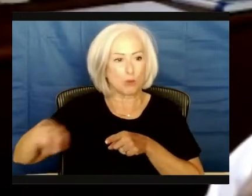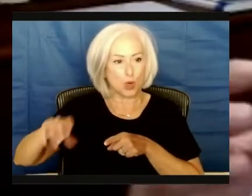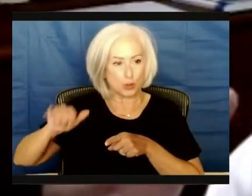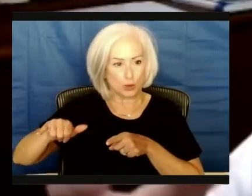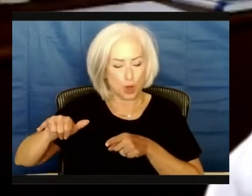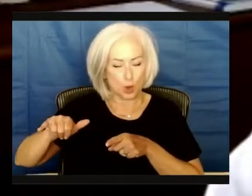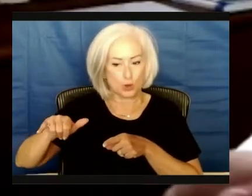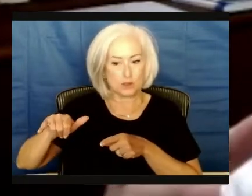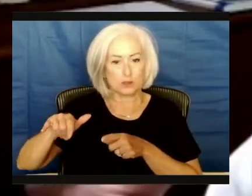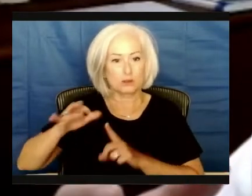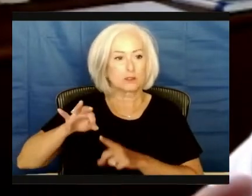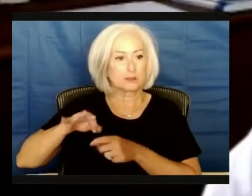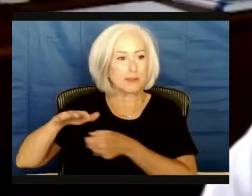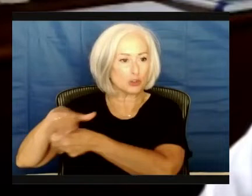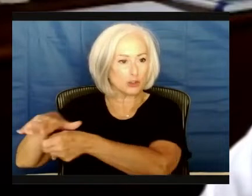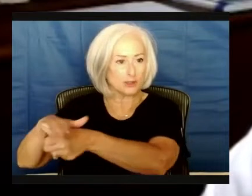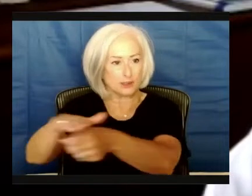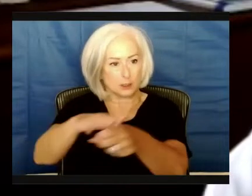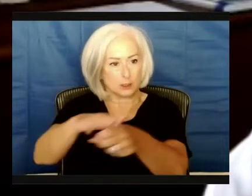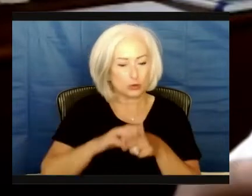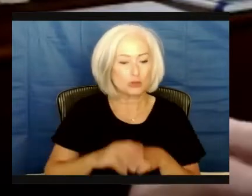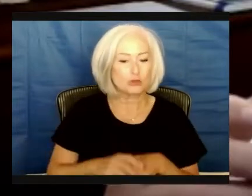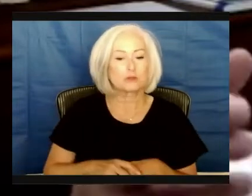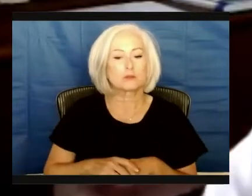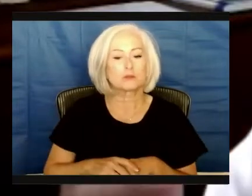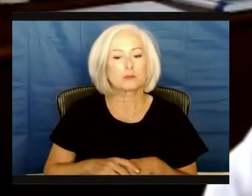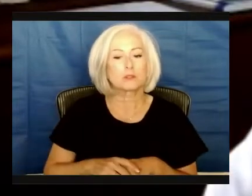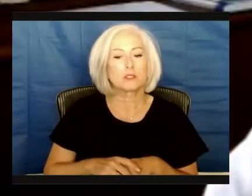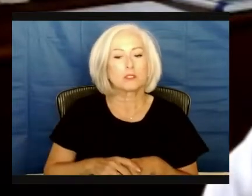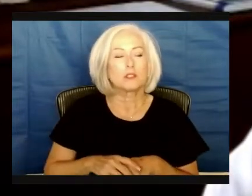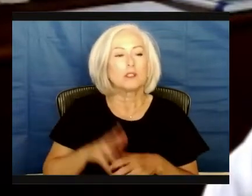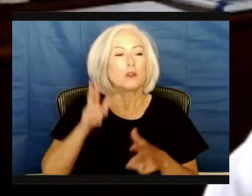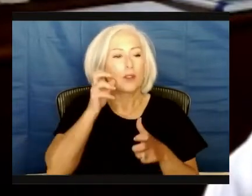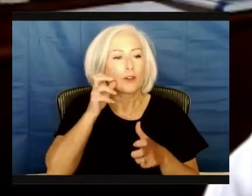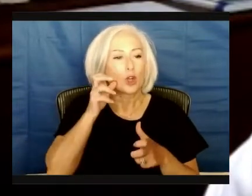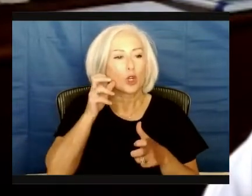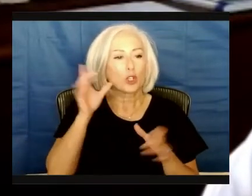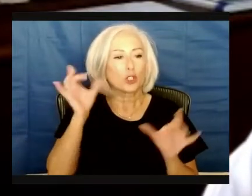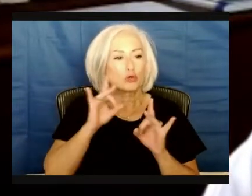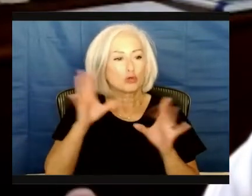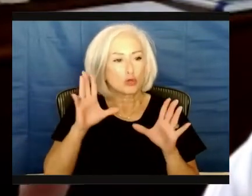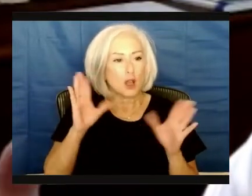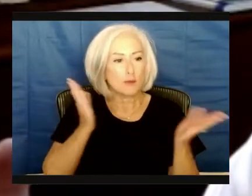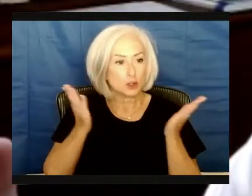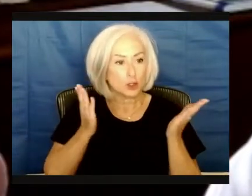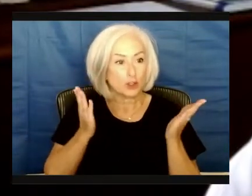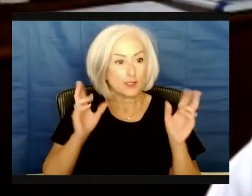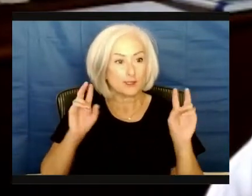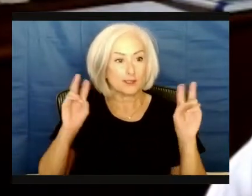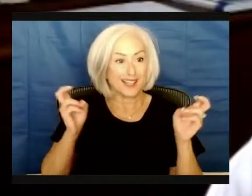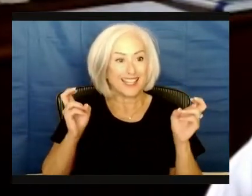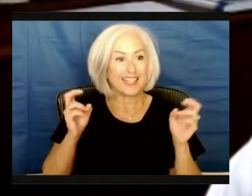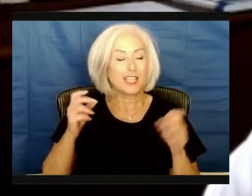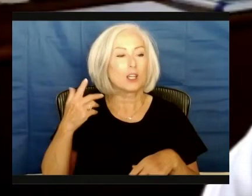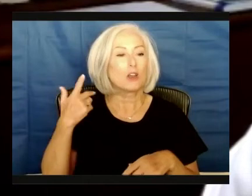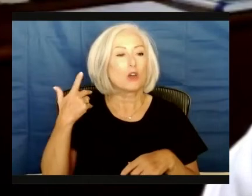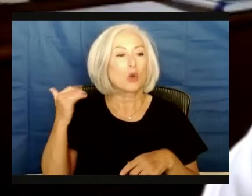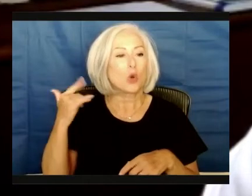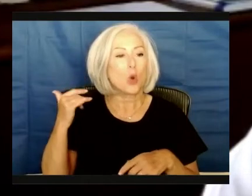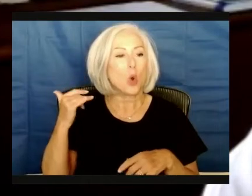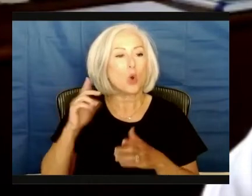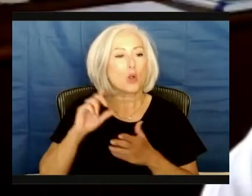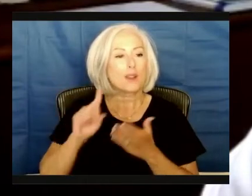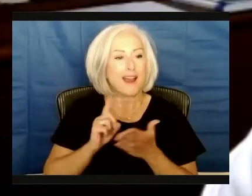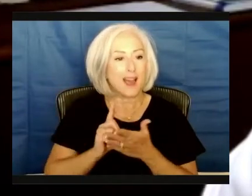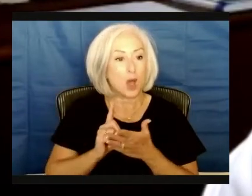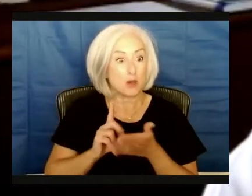in a certain time frame. So we've heard about in trauma services the golden hour. If we have somebody that's critically injured